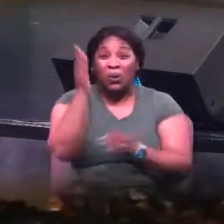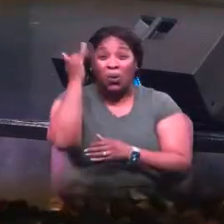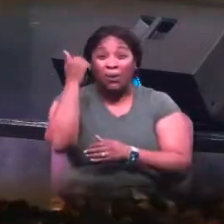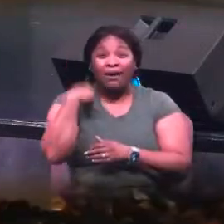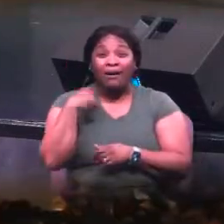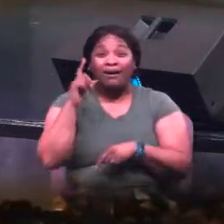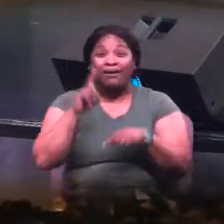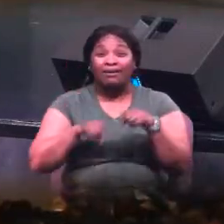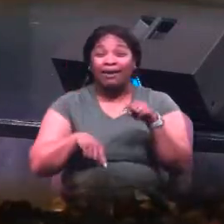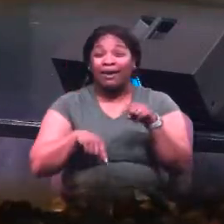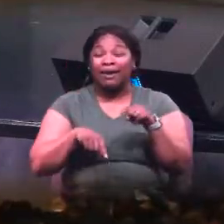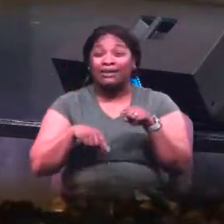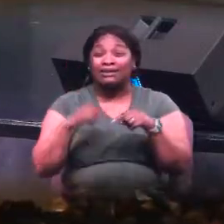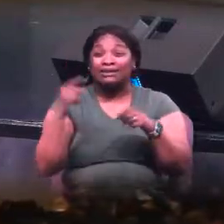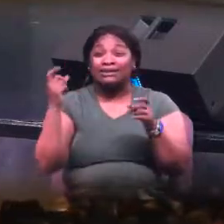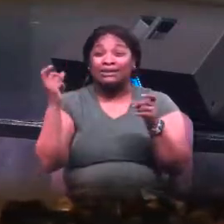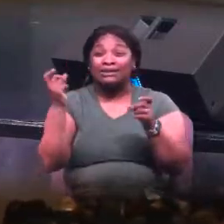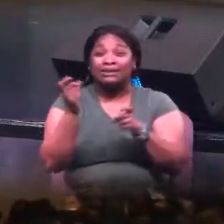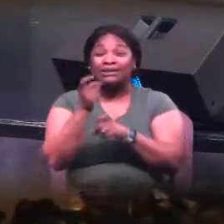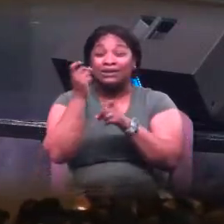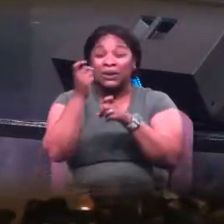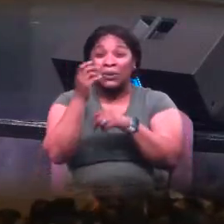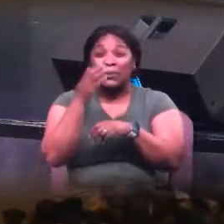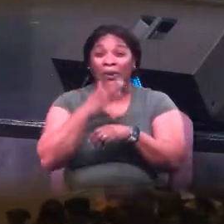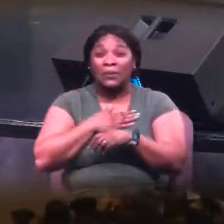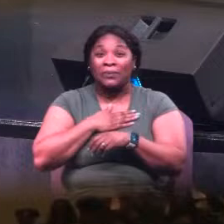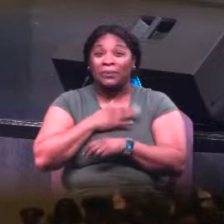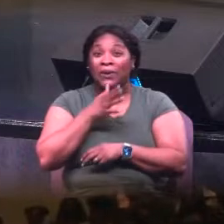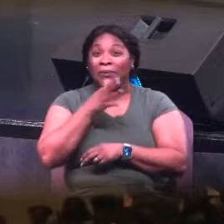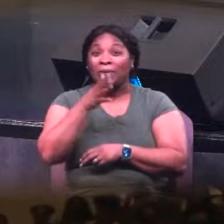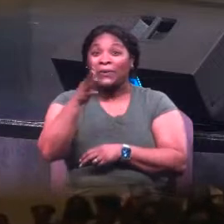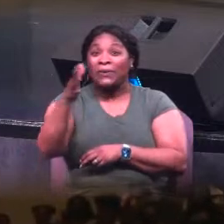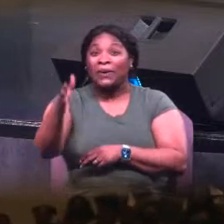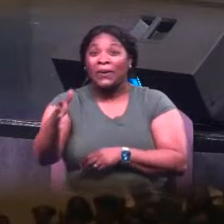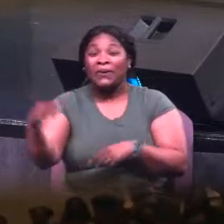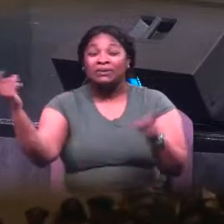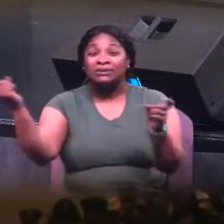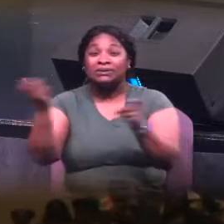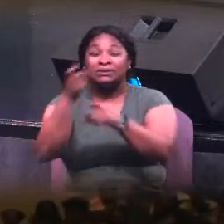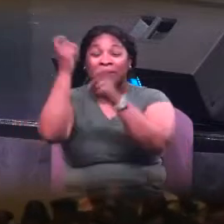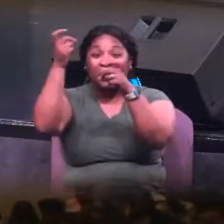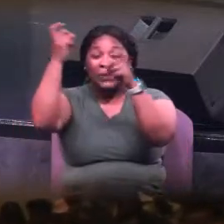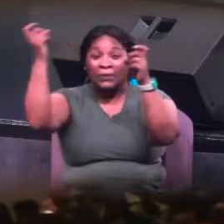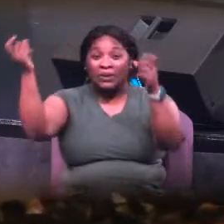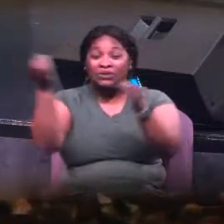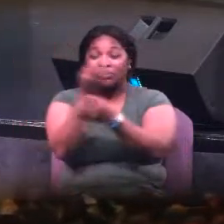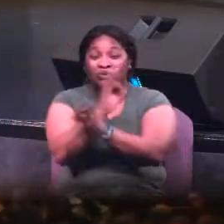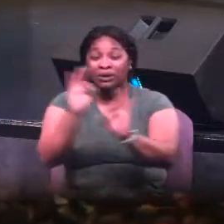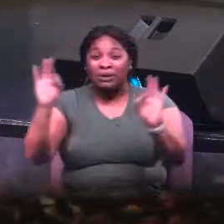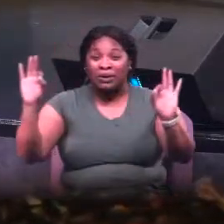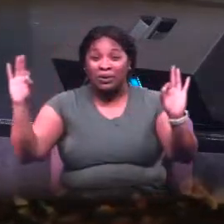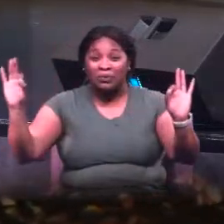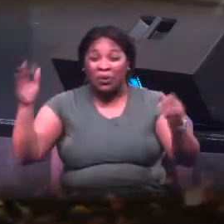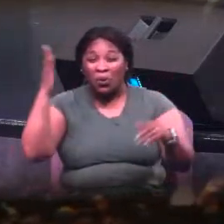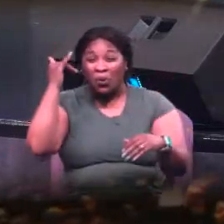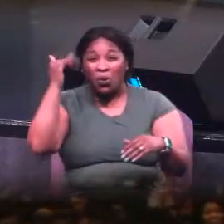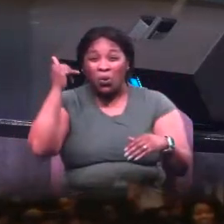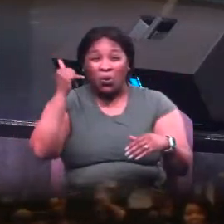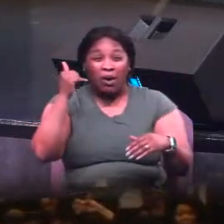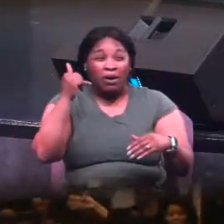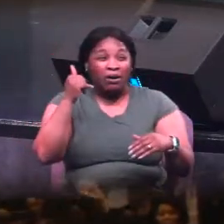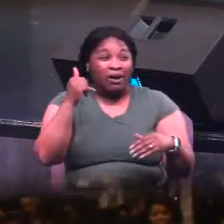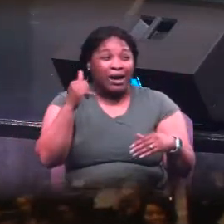can't celebrate my great-great-grandmama's emancipation, my great-great-grandfather? Why are you